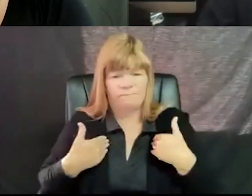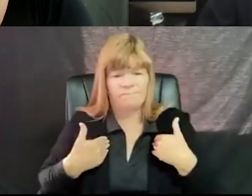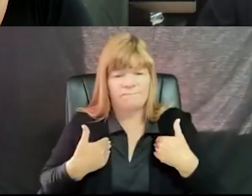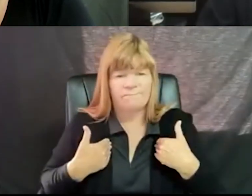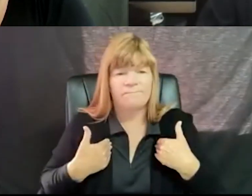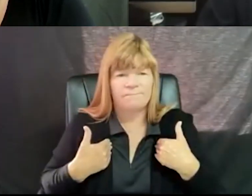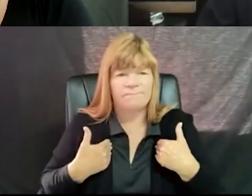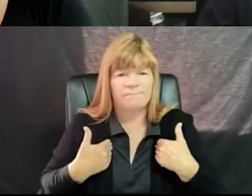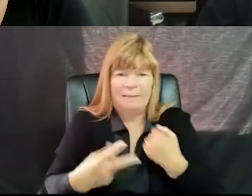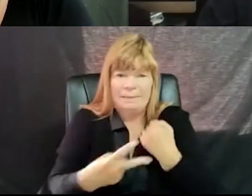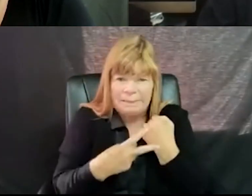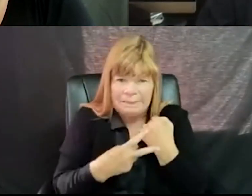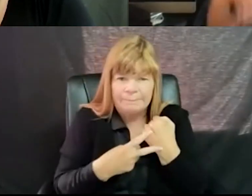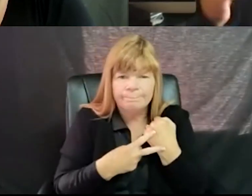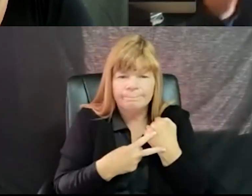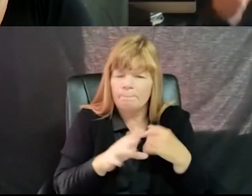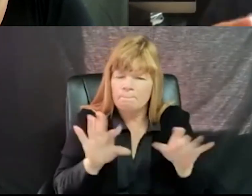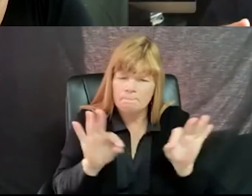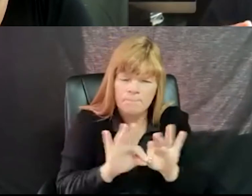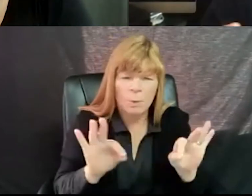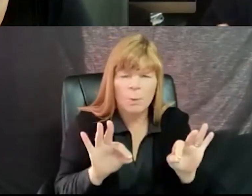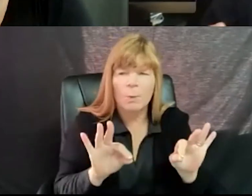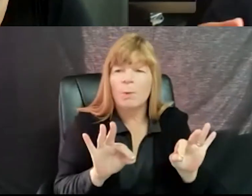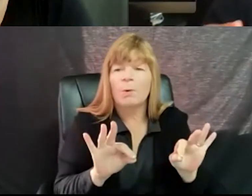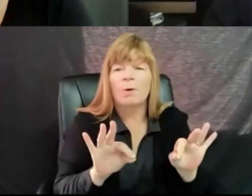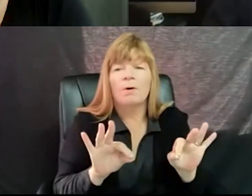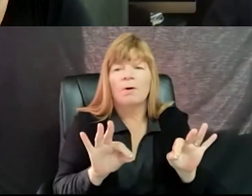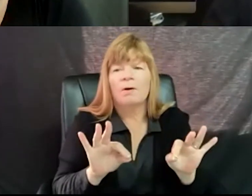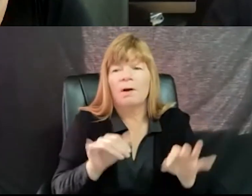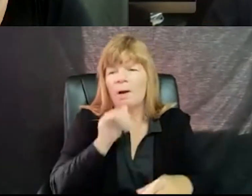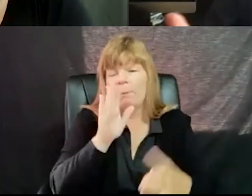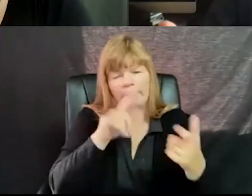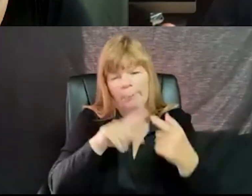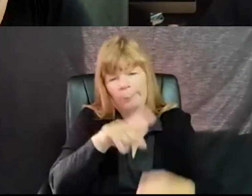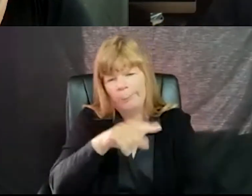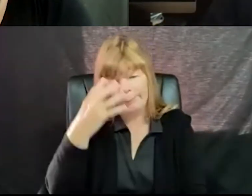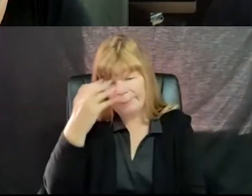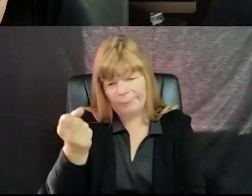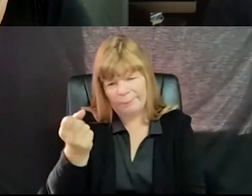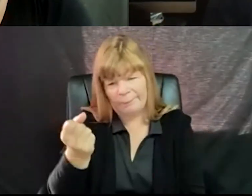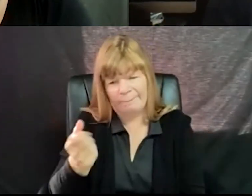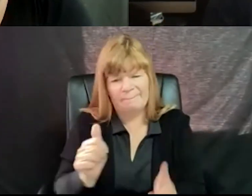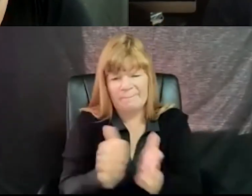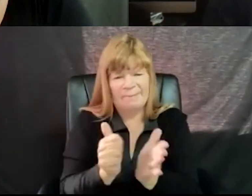know, keep that. You know, I don't expect anybody to memorize it. We can't.